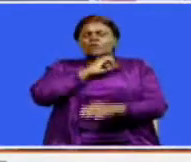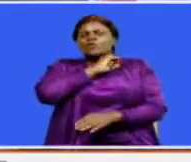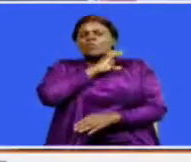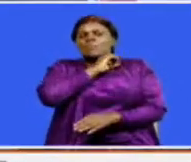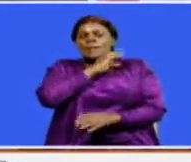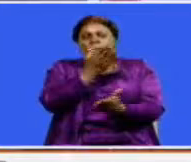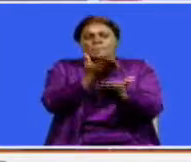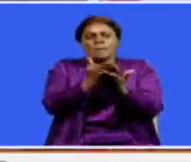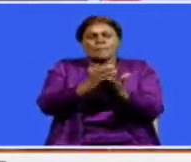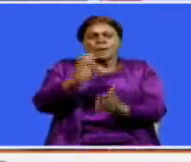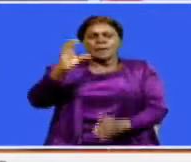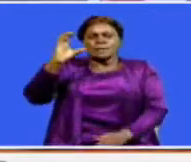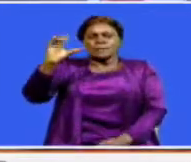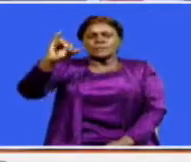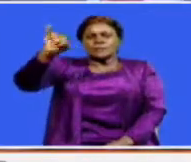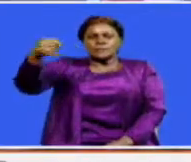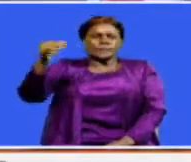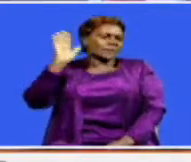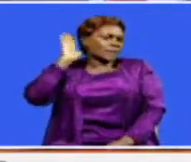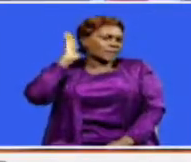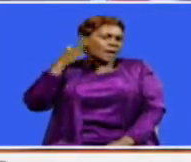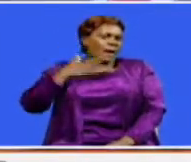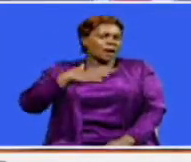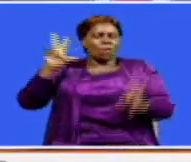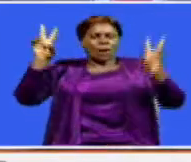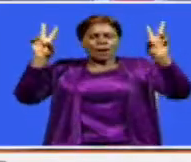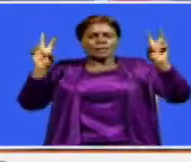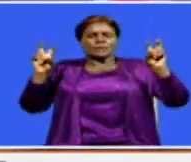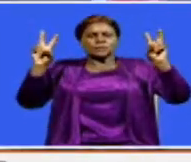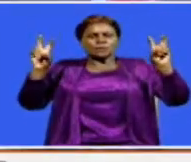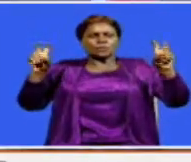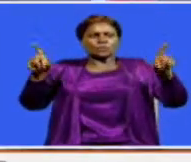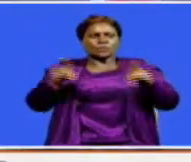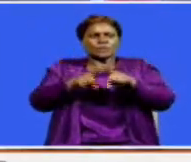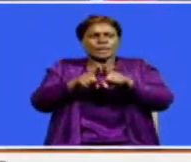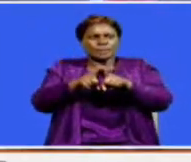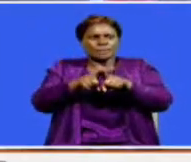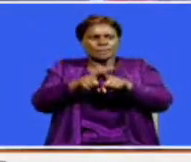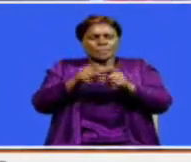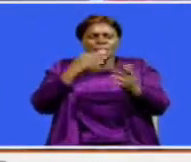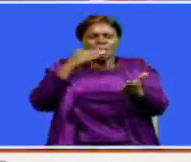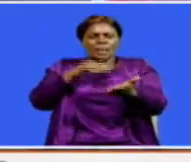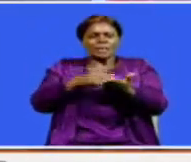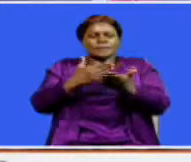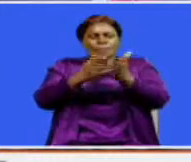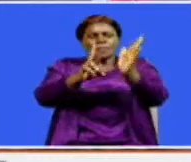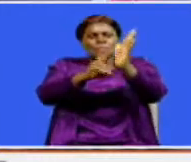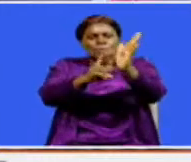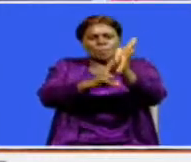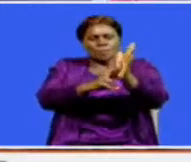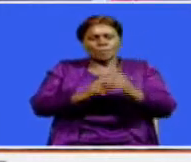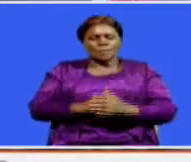the Chief Justice to hear our matters, and to also be sending our delegation there to go and represent us.